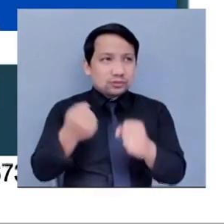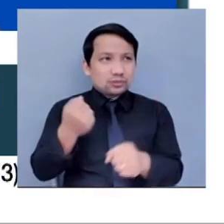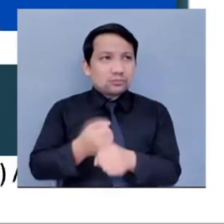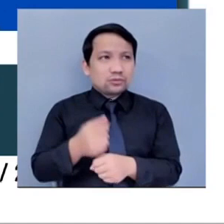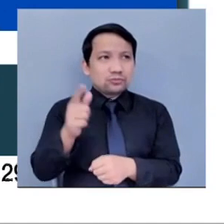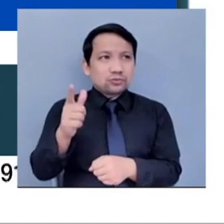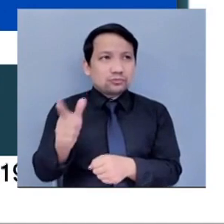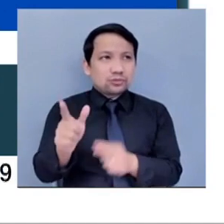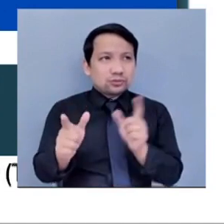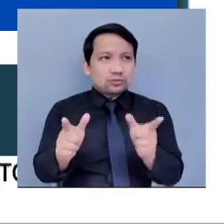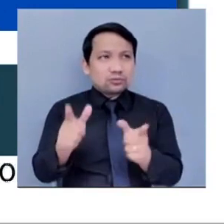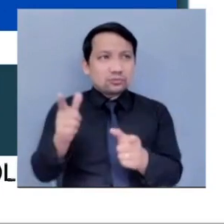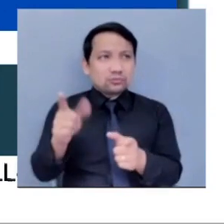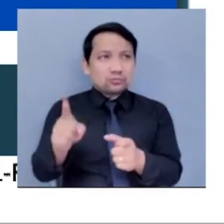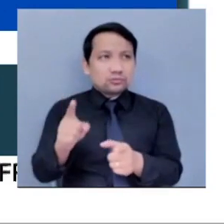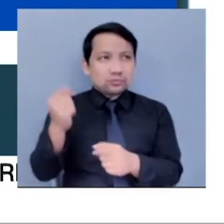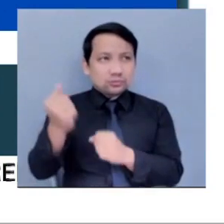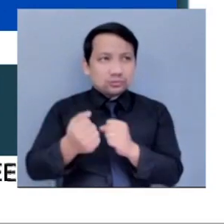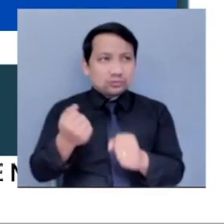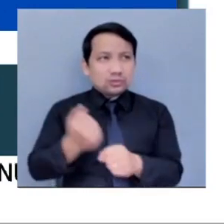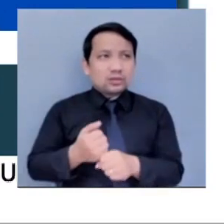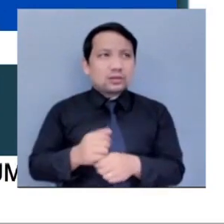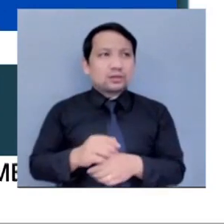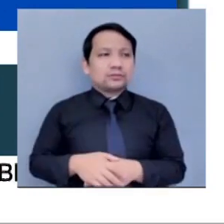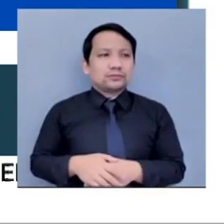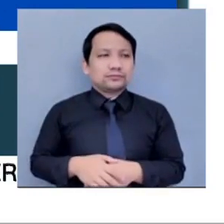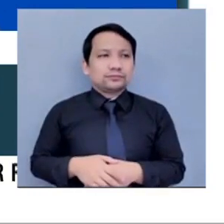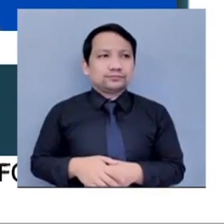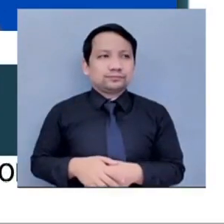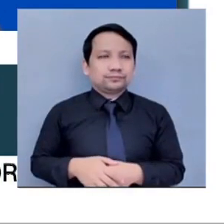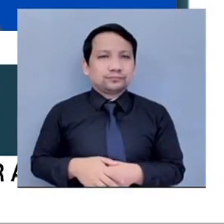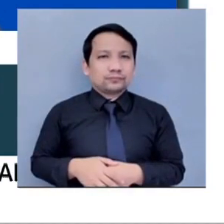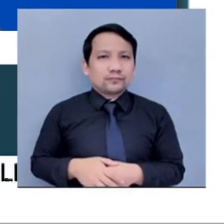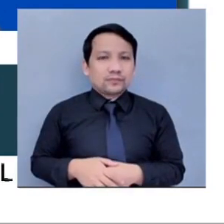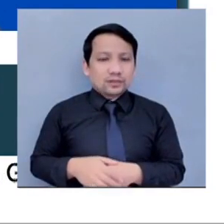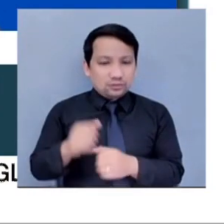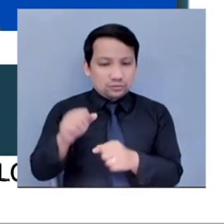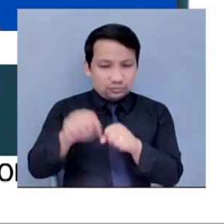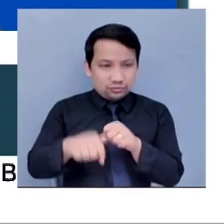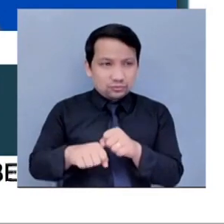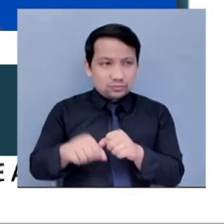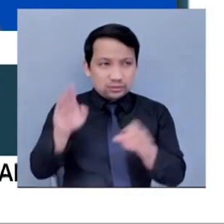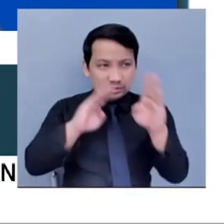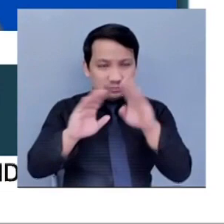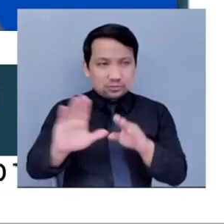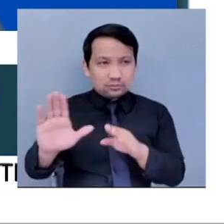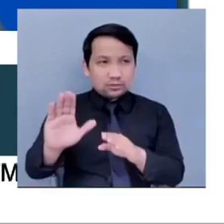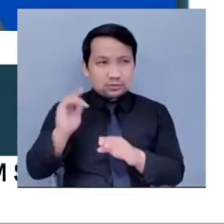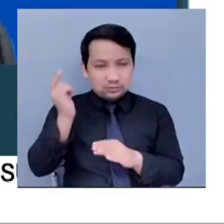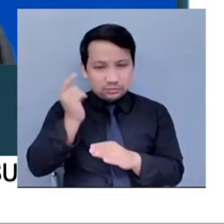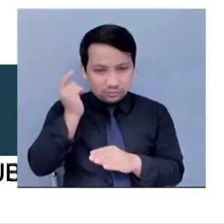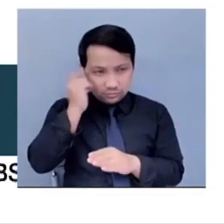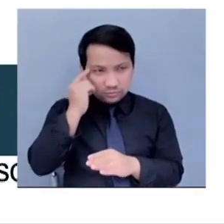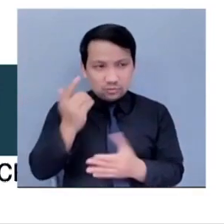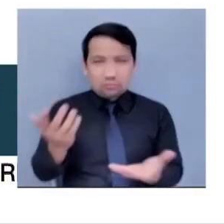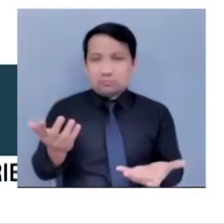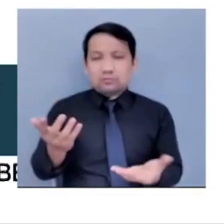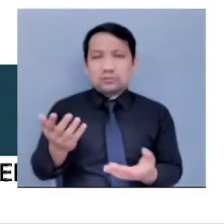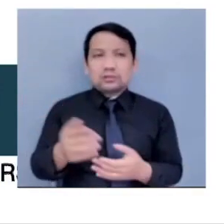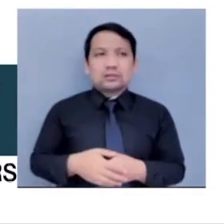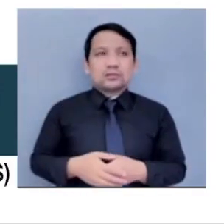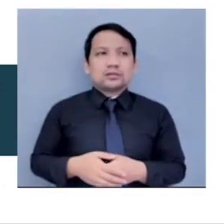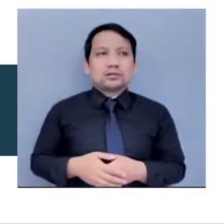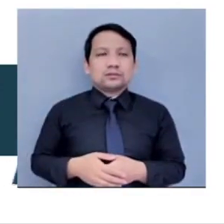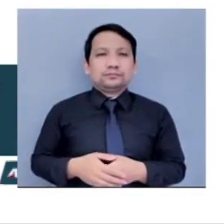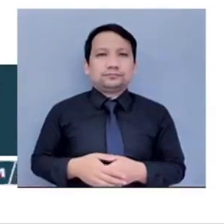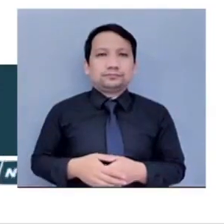2021, and this year. So that's 6 trillion. So is this going to be a problem for the government, Mike? What do you think? Well, the only